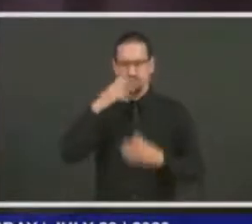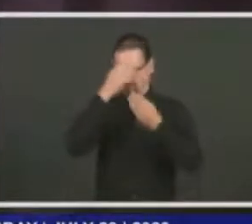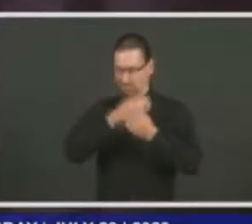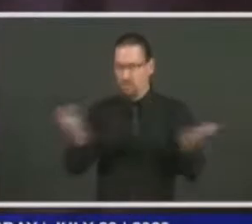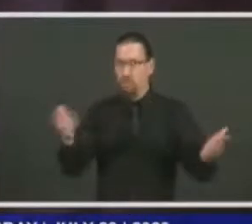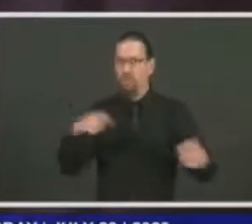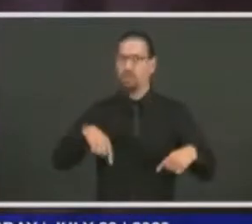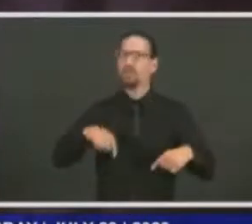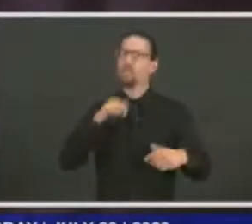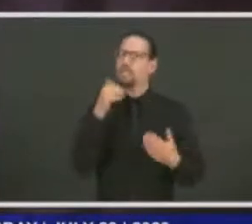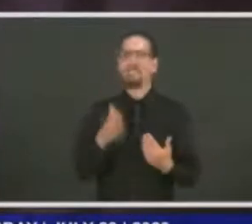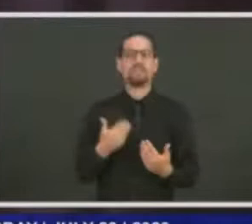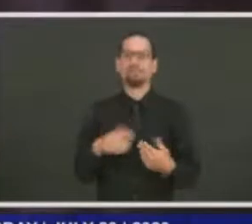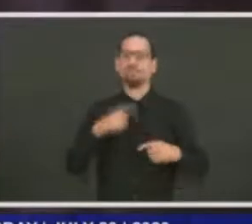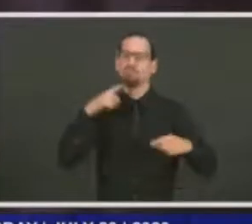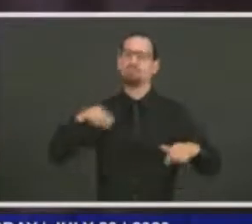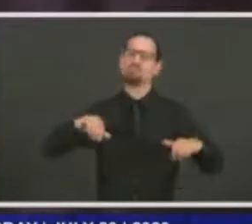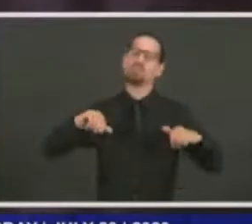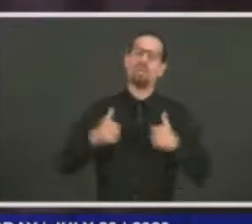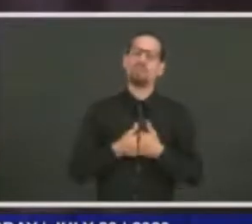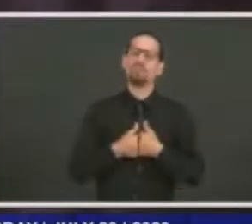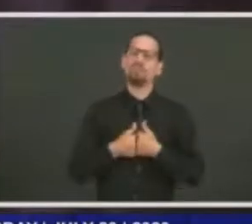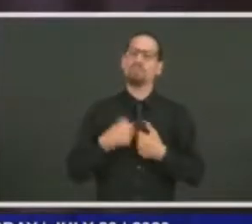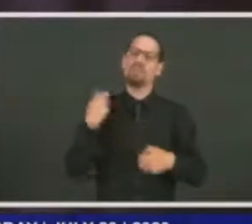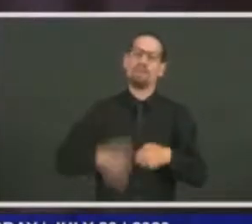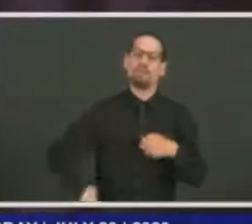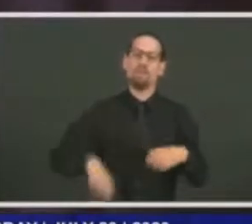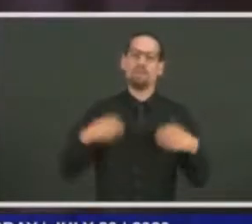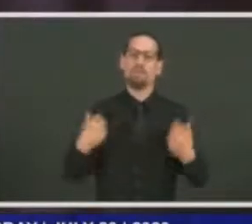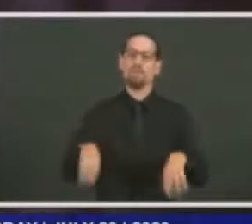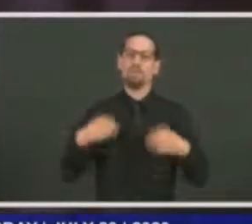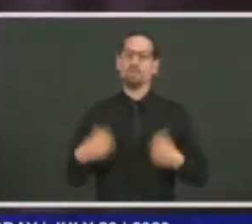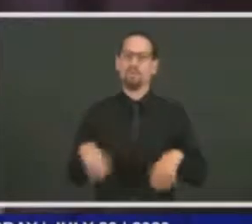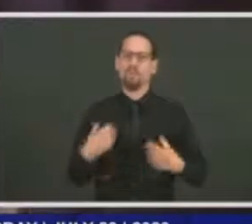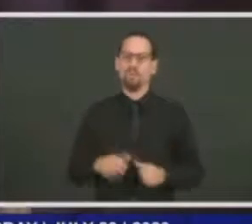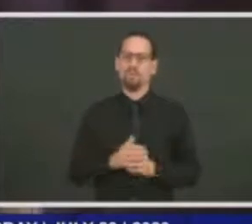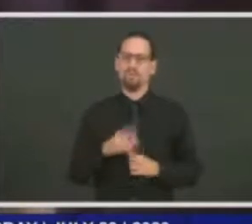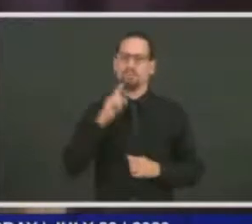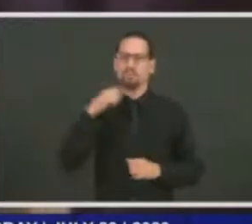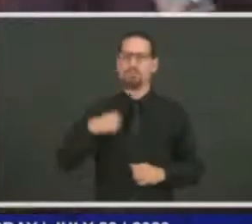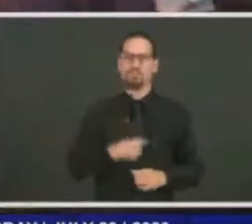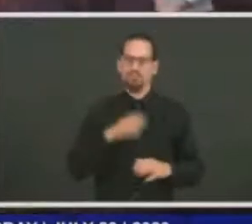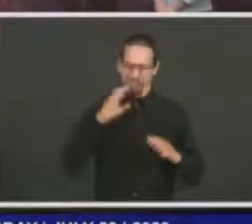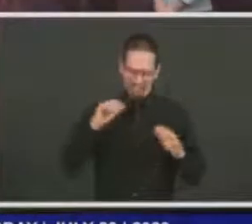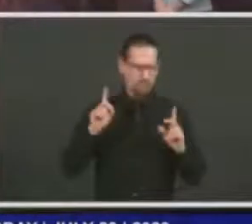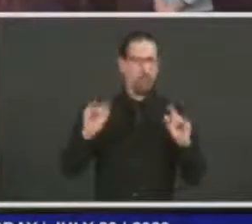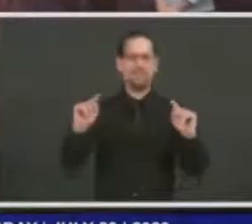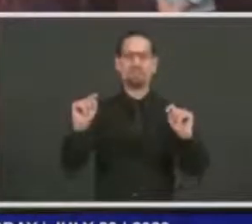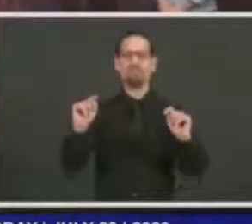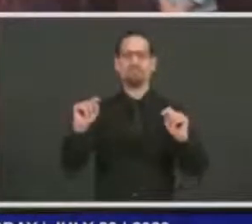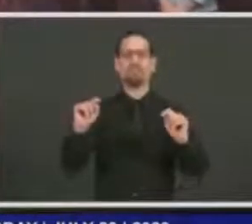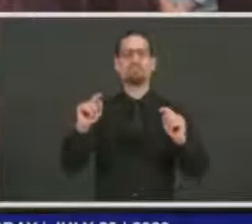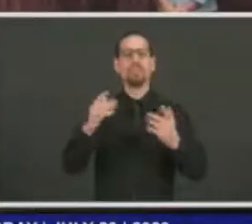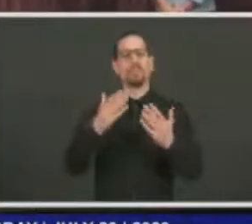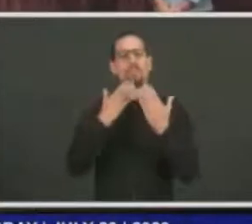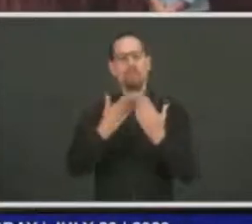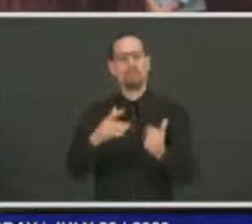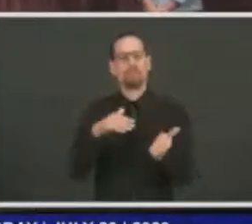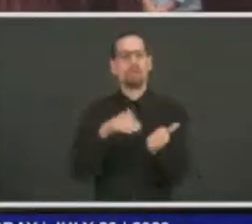hard. And we're going to do it. Thank you, Dr. Alexander Scott.